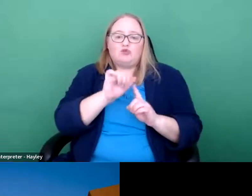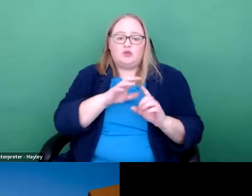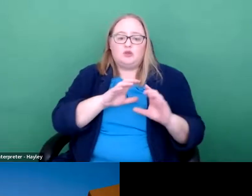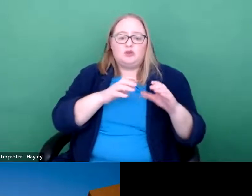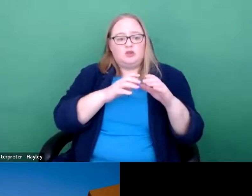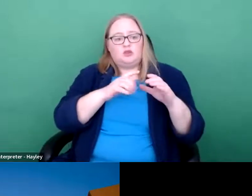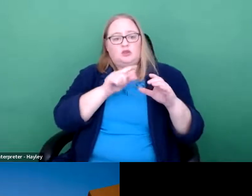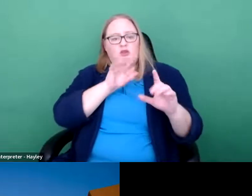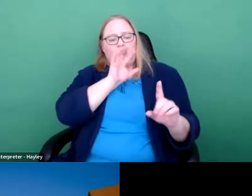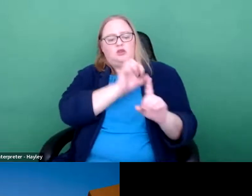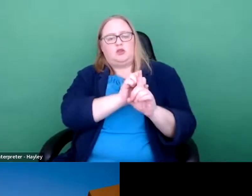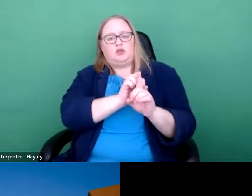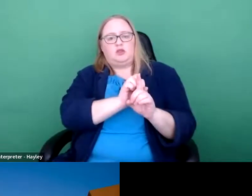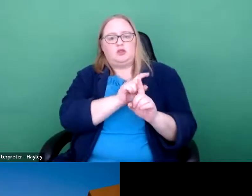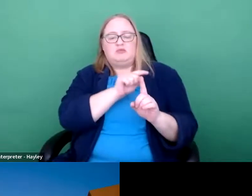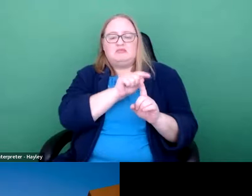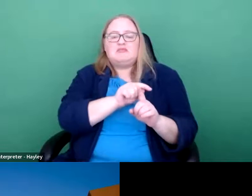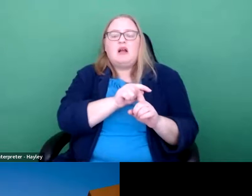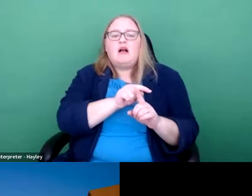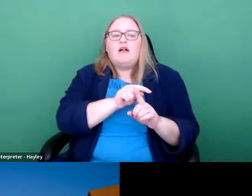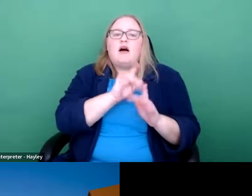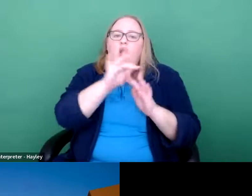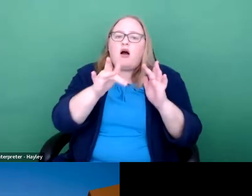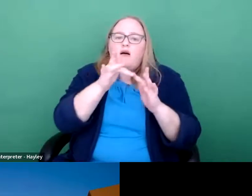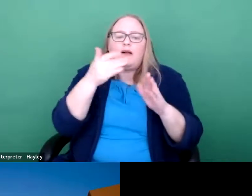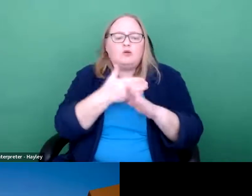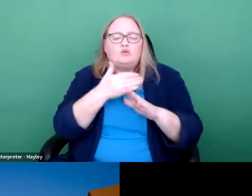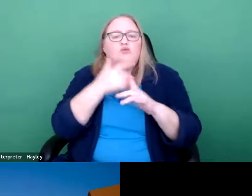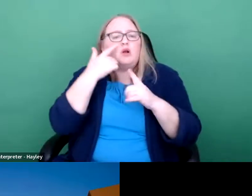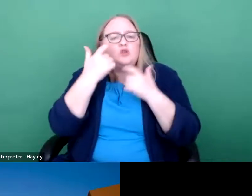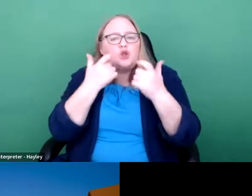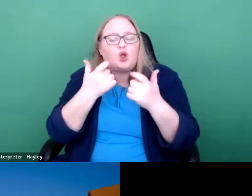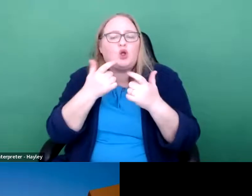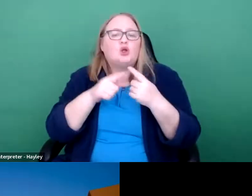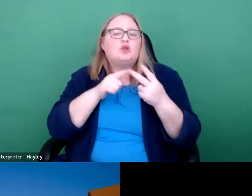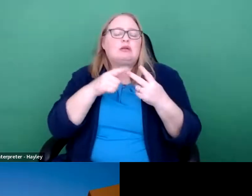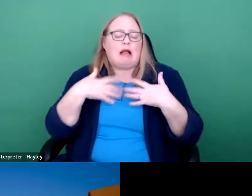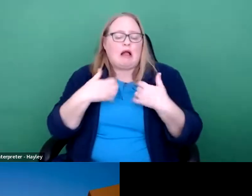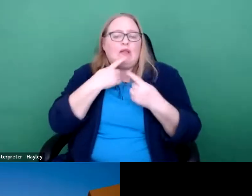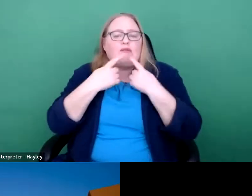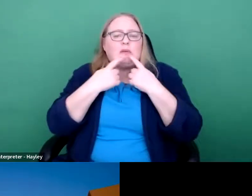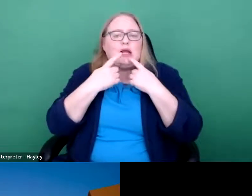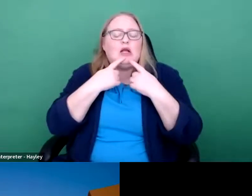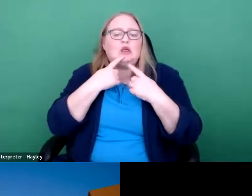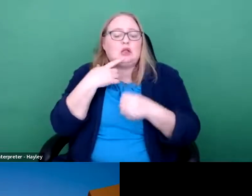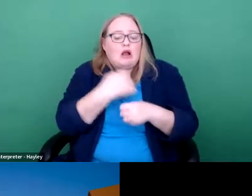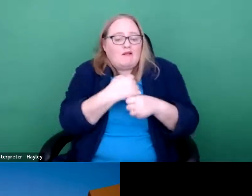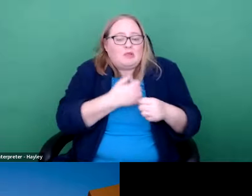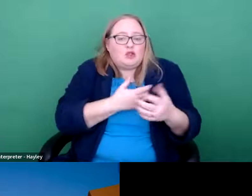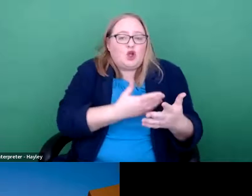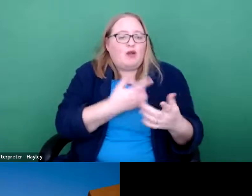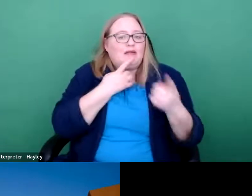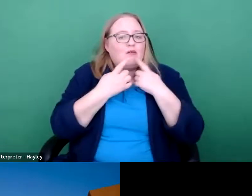dramatically less online job search and health information, government services and information affecting daily life